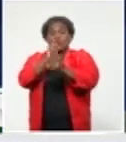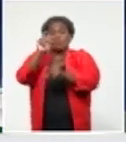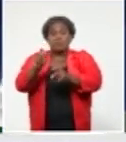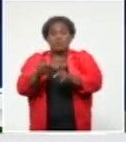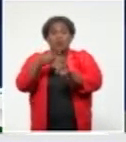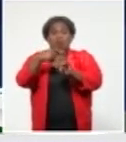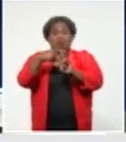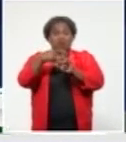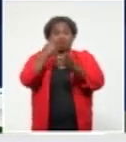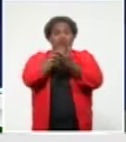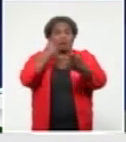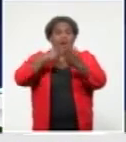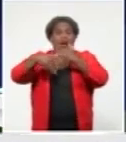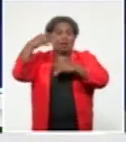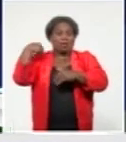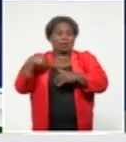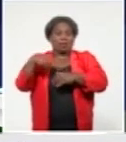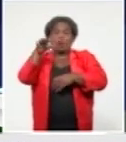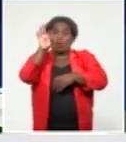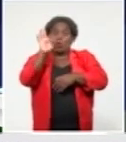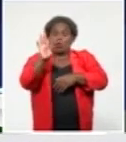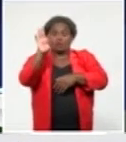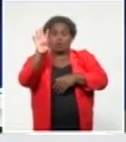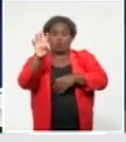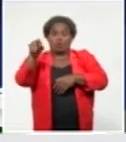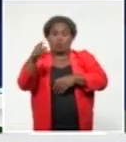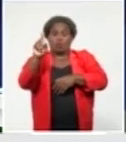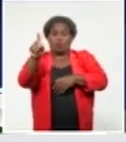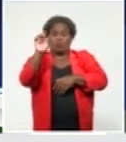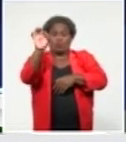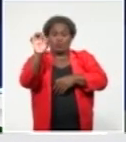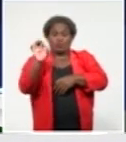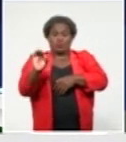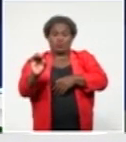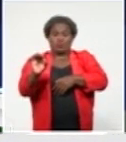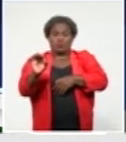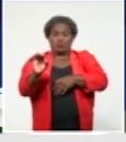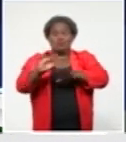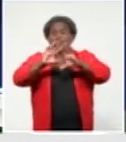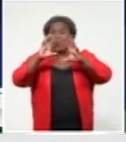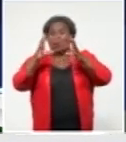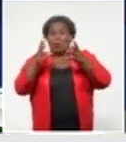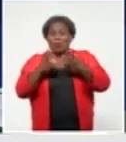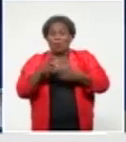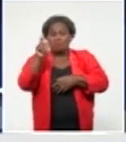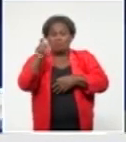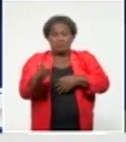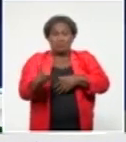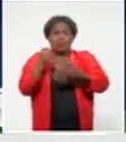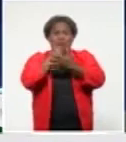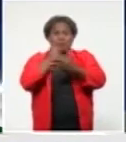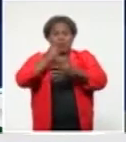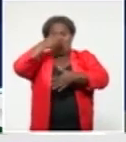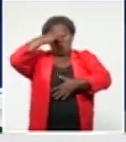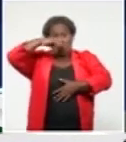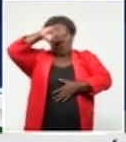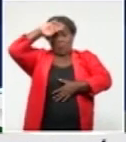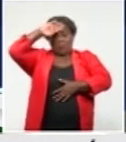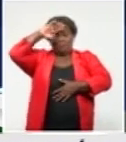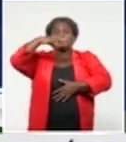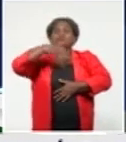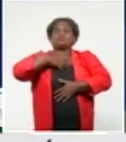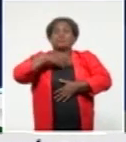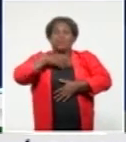Of the 44 positive cases, 23 are male, for the 50.1%, and 21 are female, that